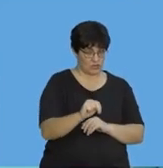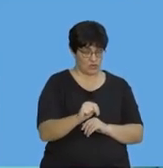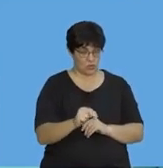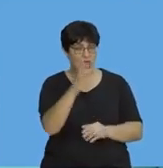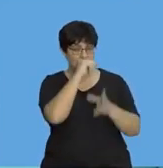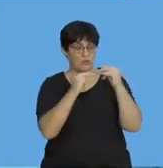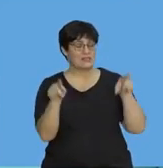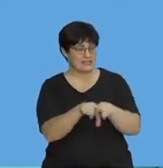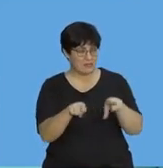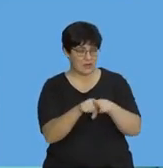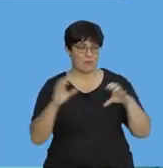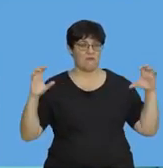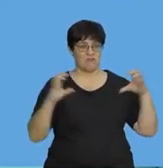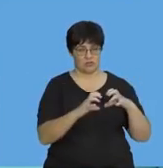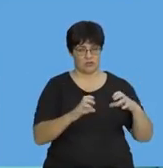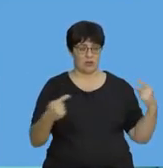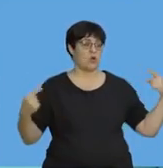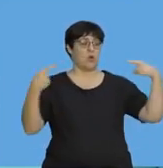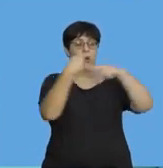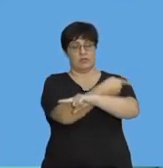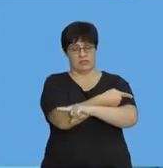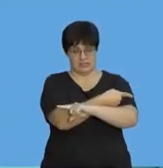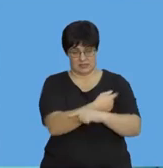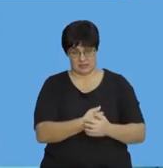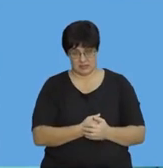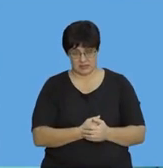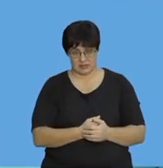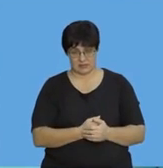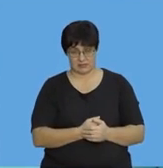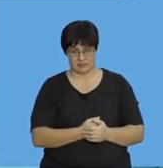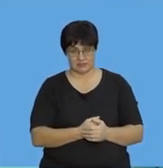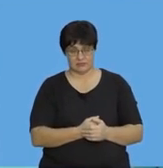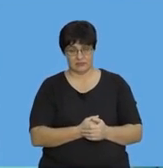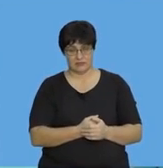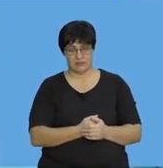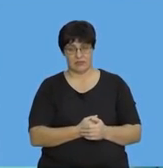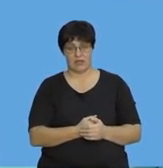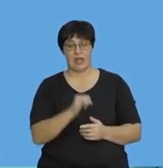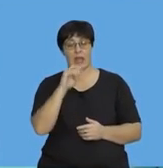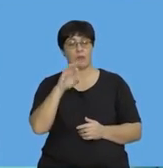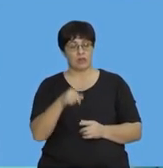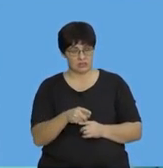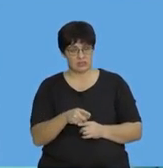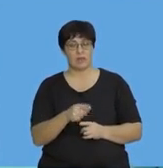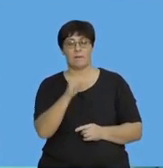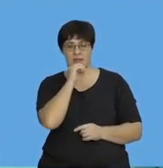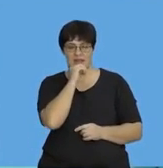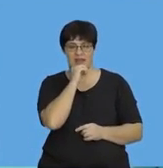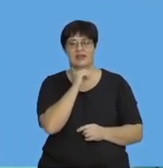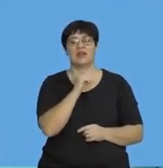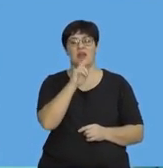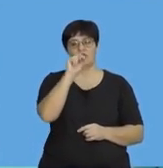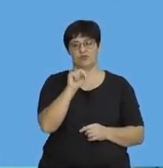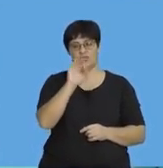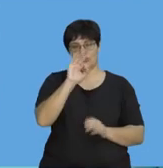should experience the same force, but in opposite directions, okay? Impulse comes down to